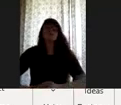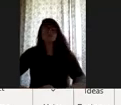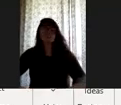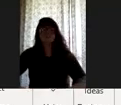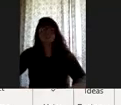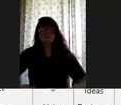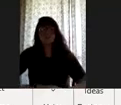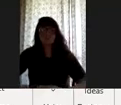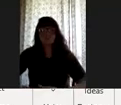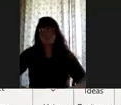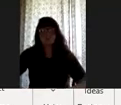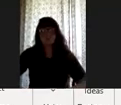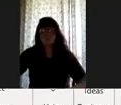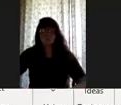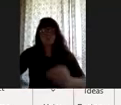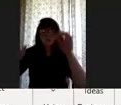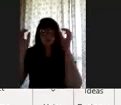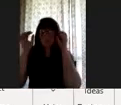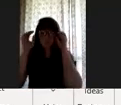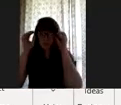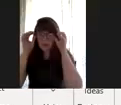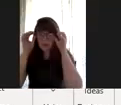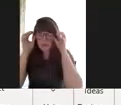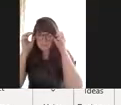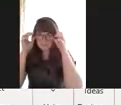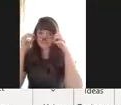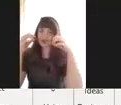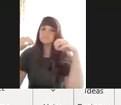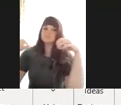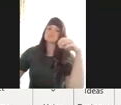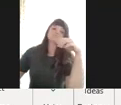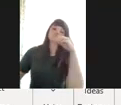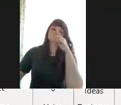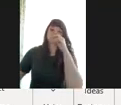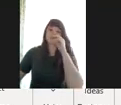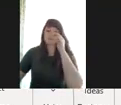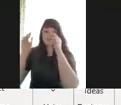what happened. This positional truth happened. That's an option.